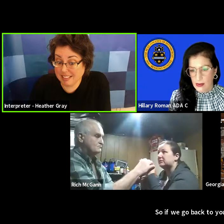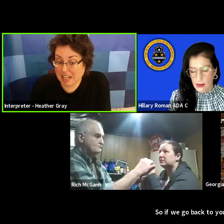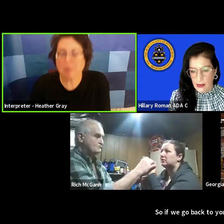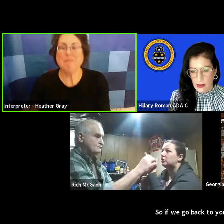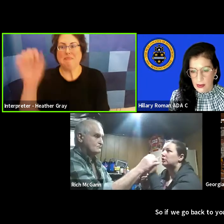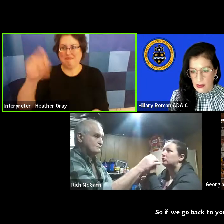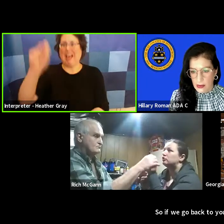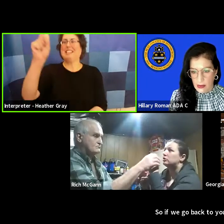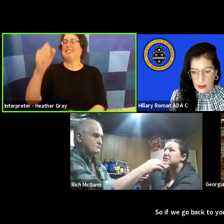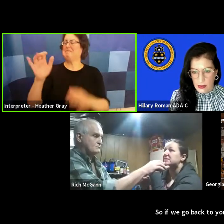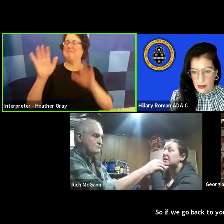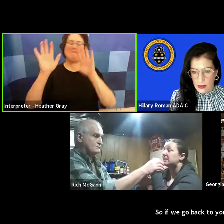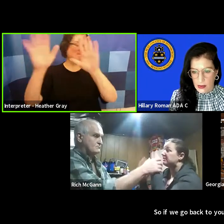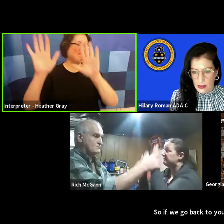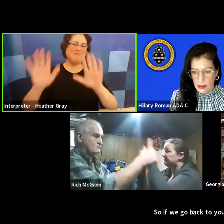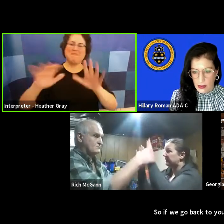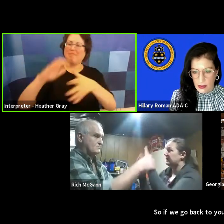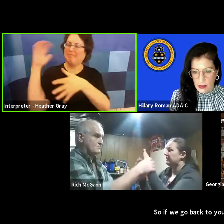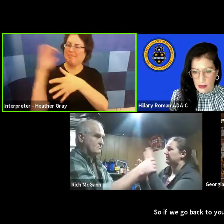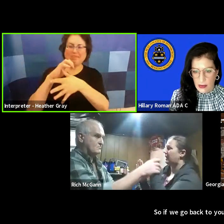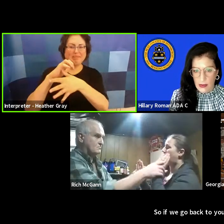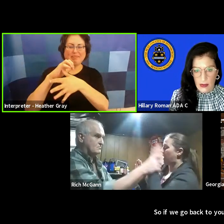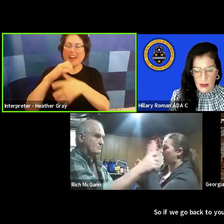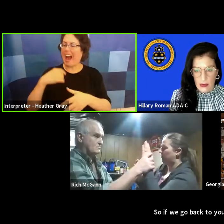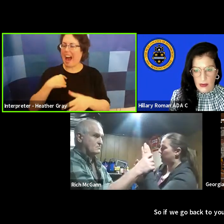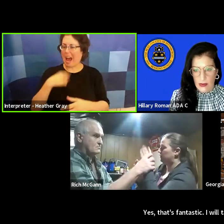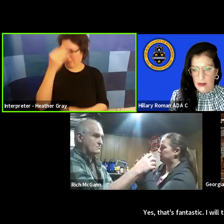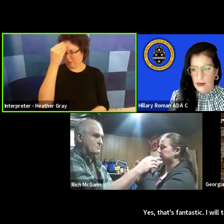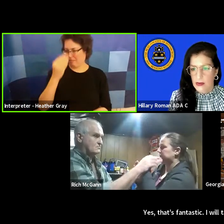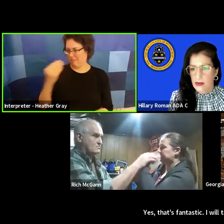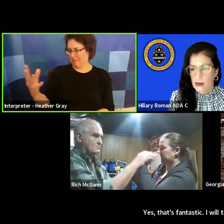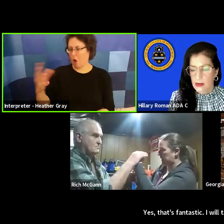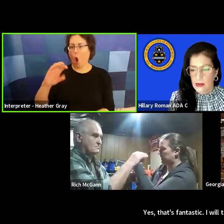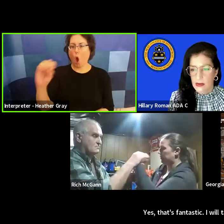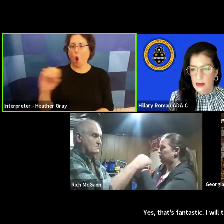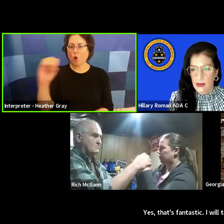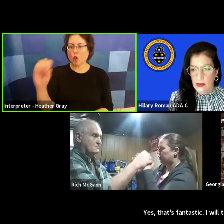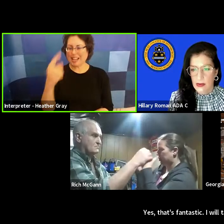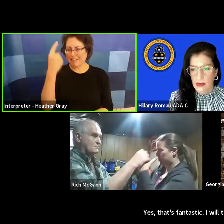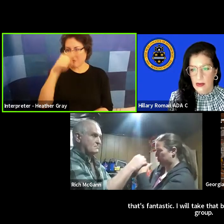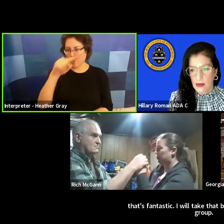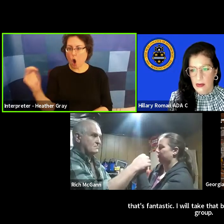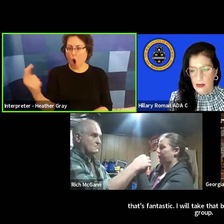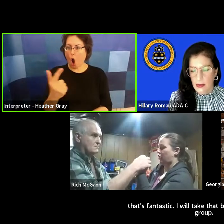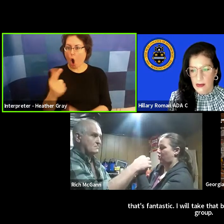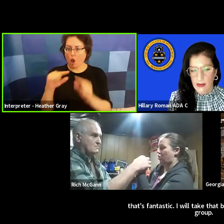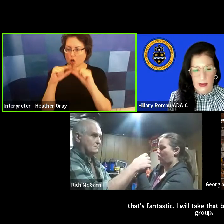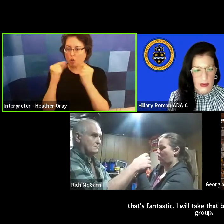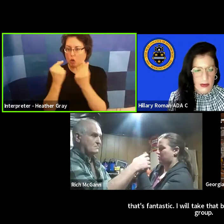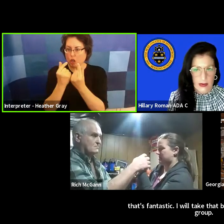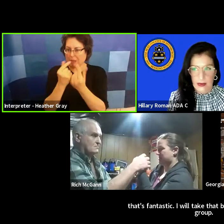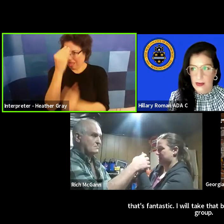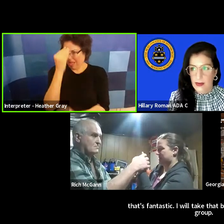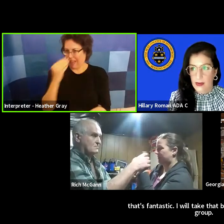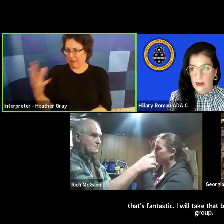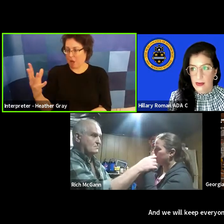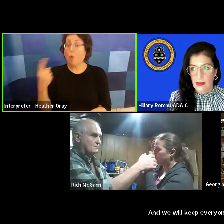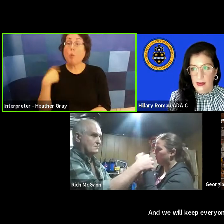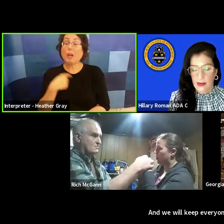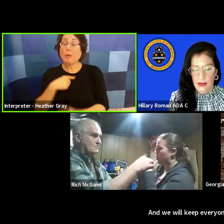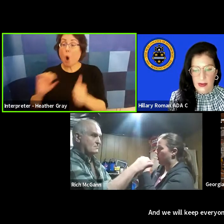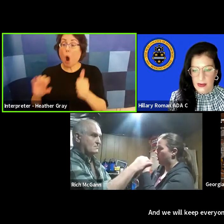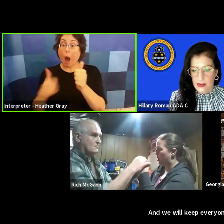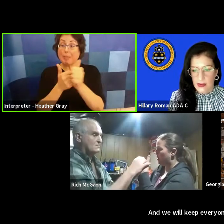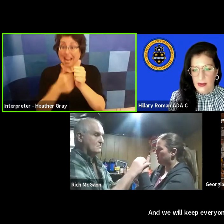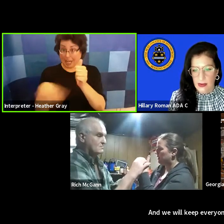Yes, that's fantastic. I will take that back to the Oakland for All group. And we will keep everyone here updated and keep